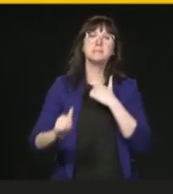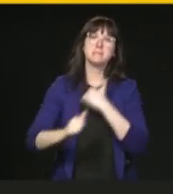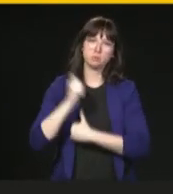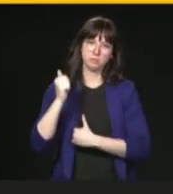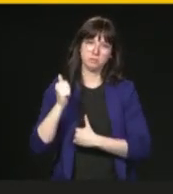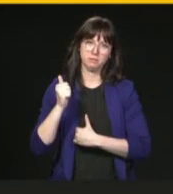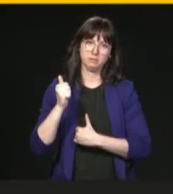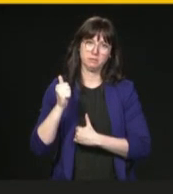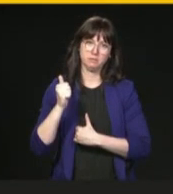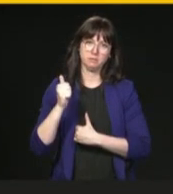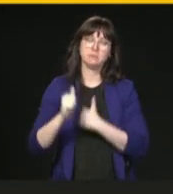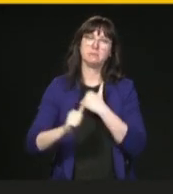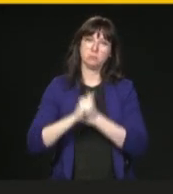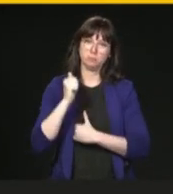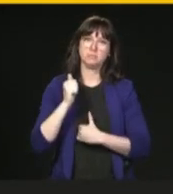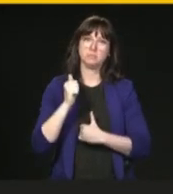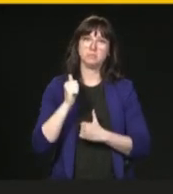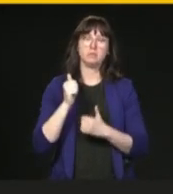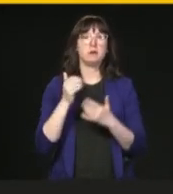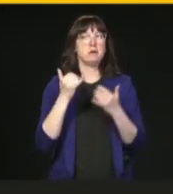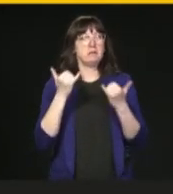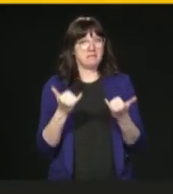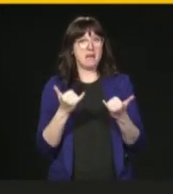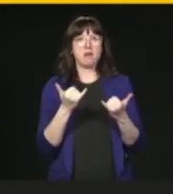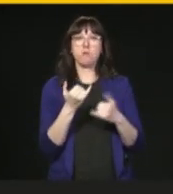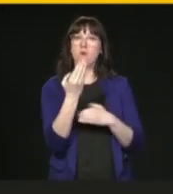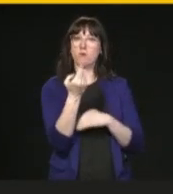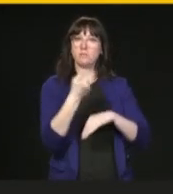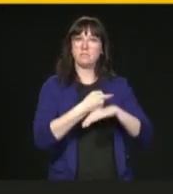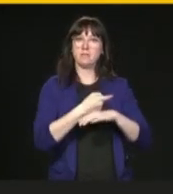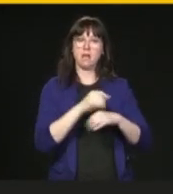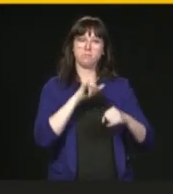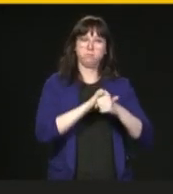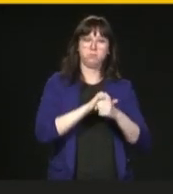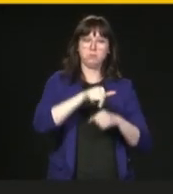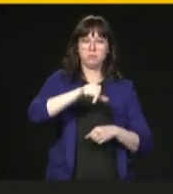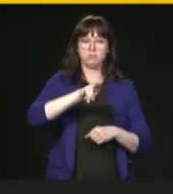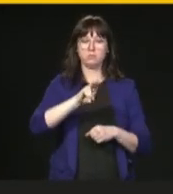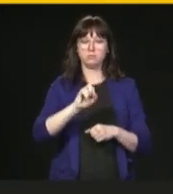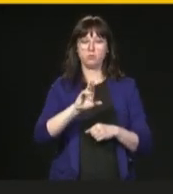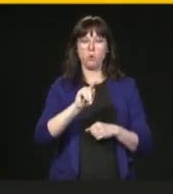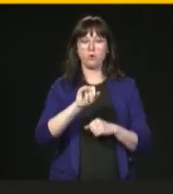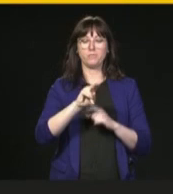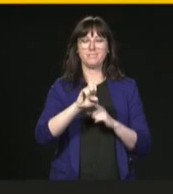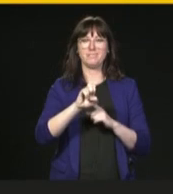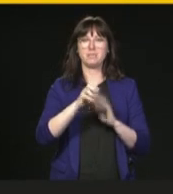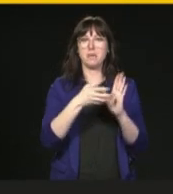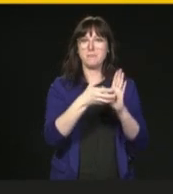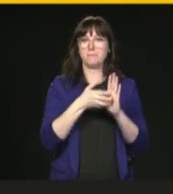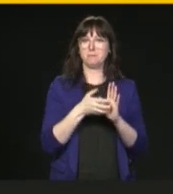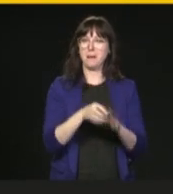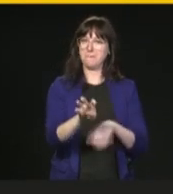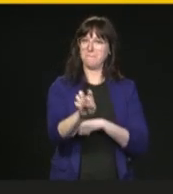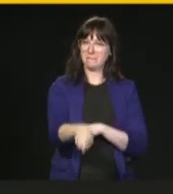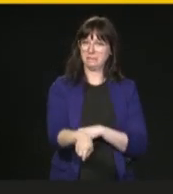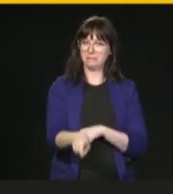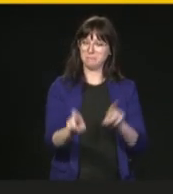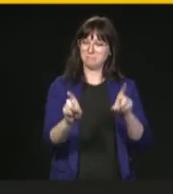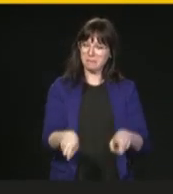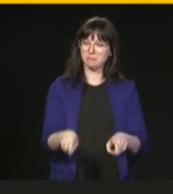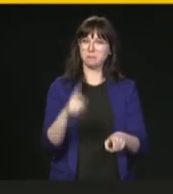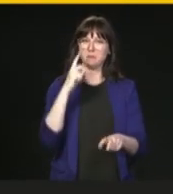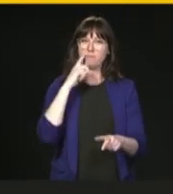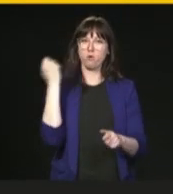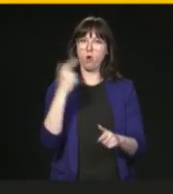dangerous. So now, a 14-day quarantine will be mandatory for all Canadians